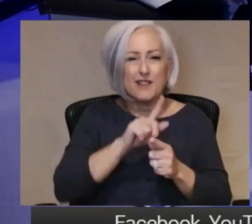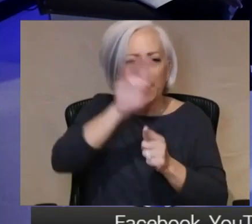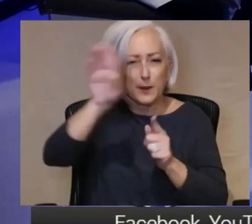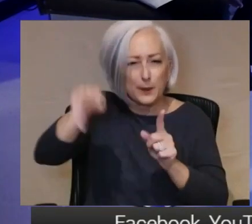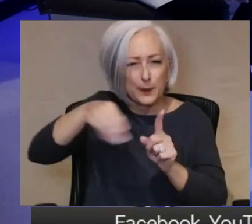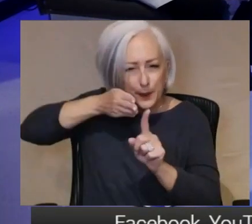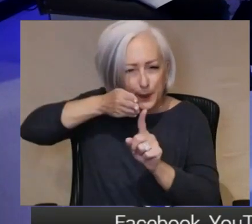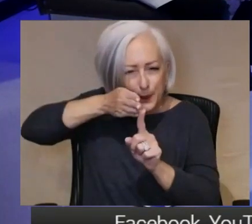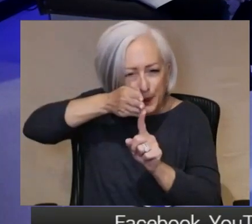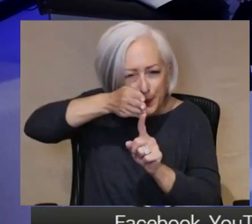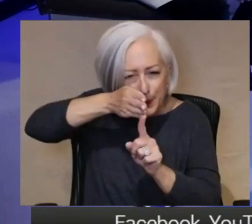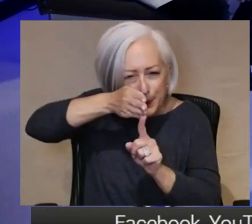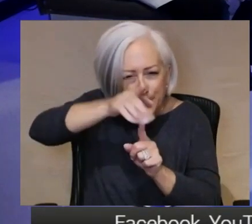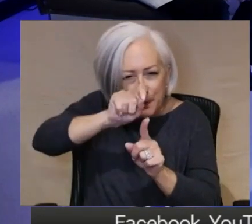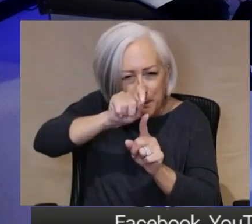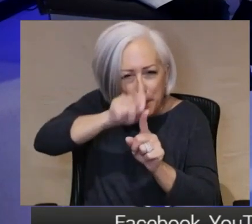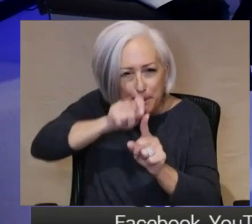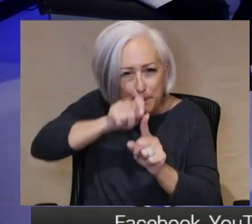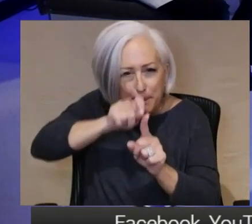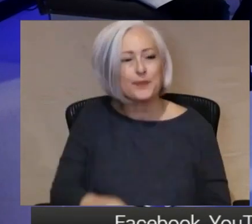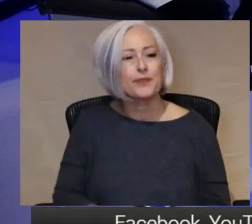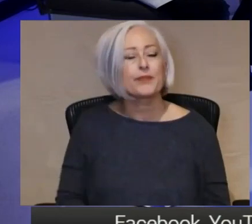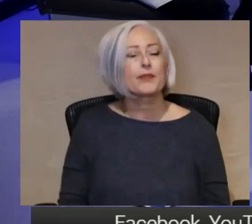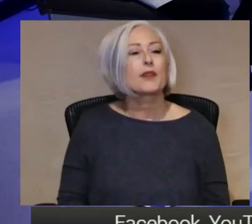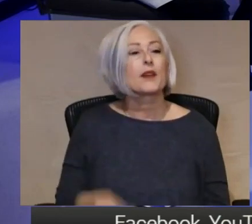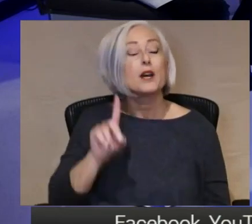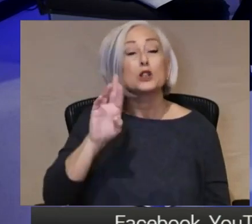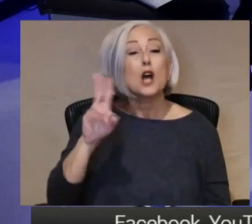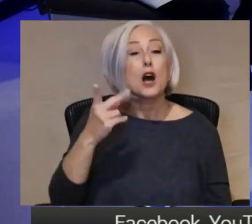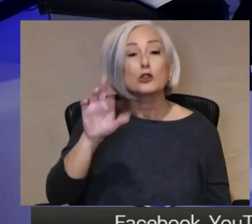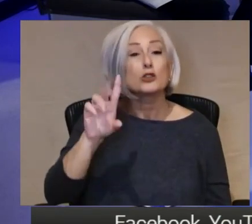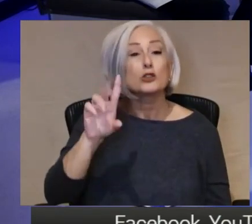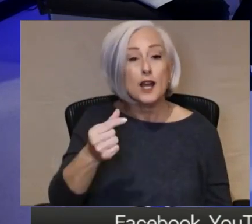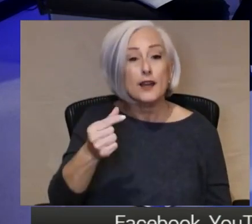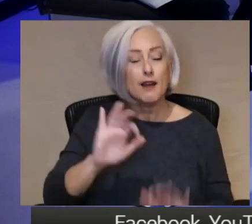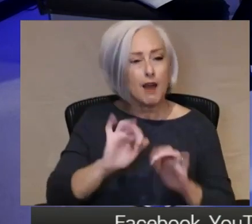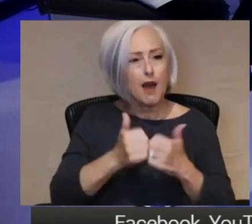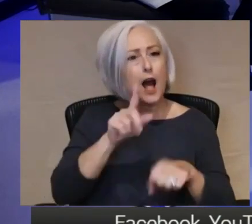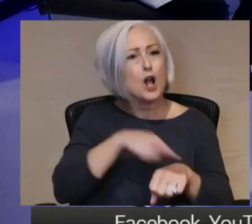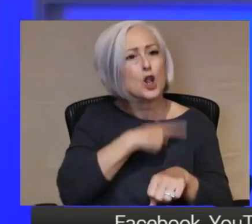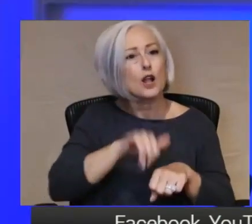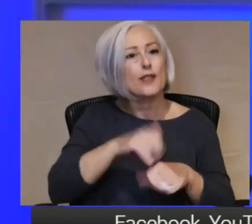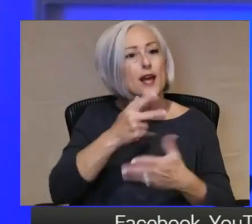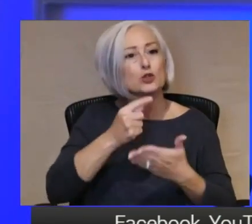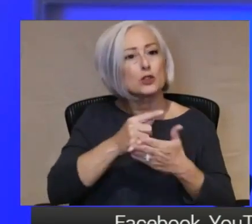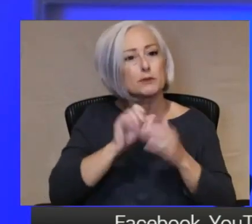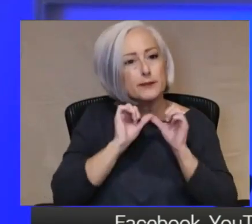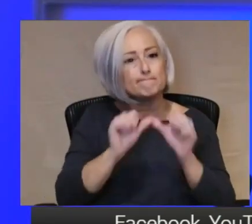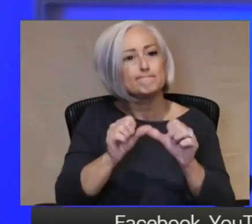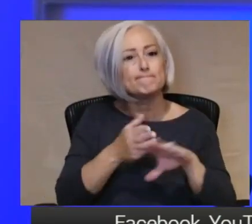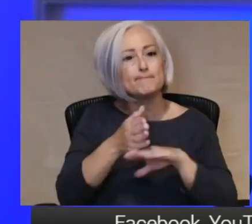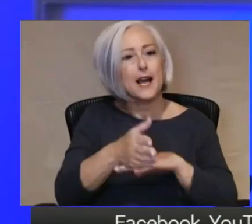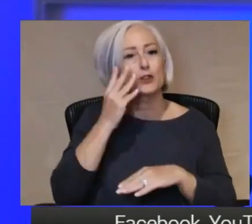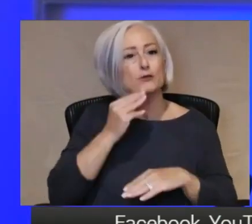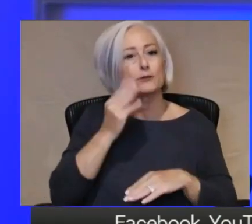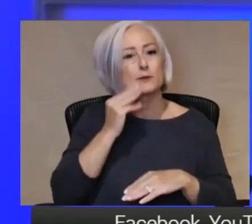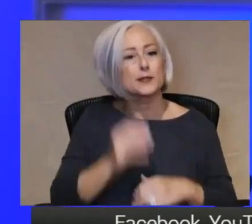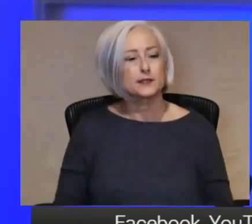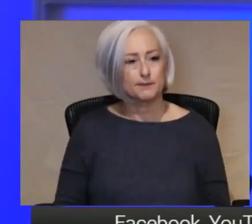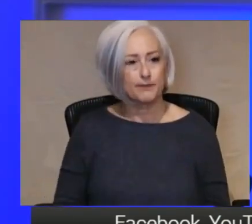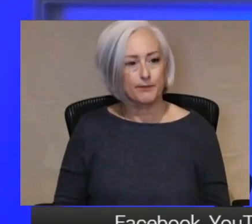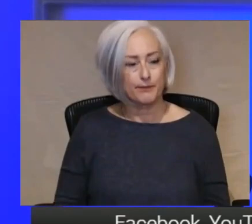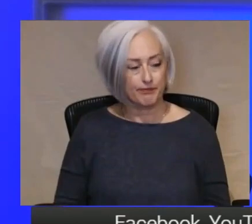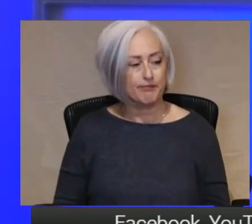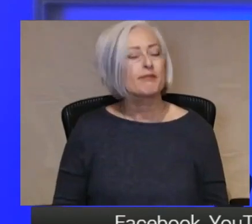That's just cool. Okay. So Dr. Chang, how long does this treatment last once somebody's had it? So there are some rare